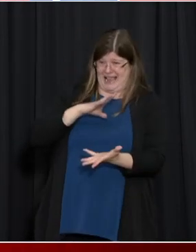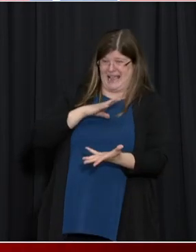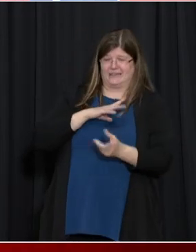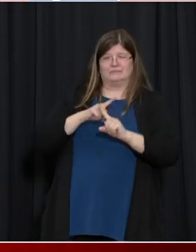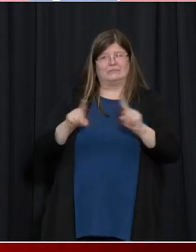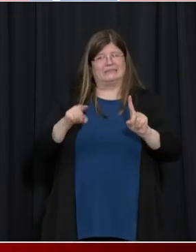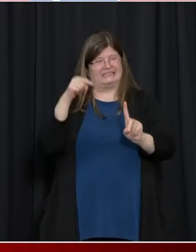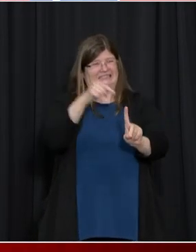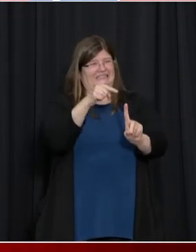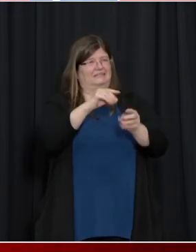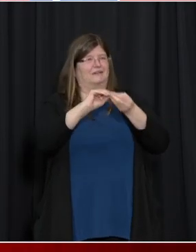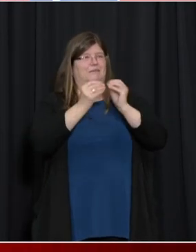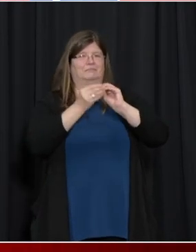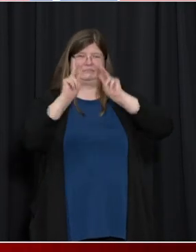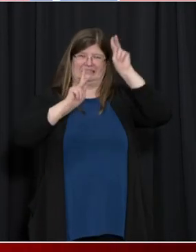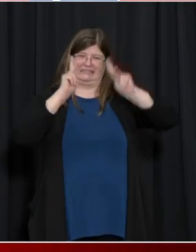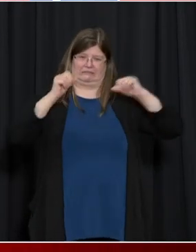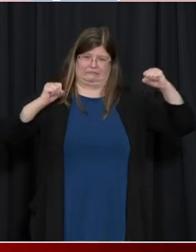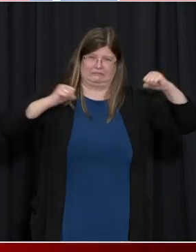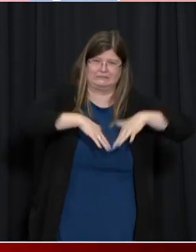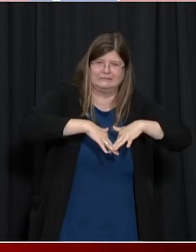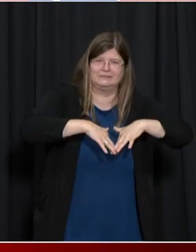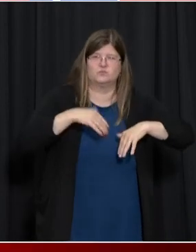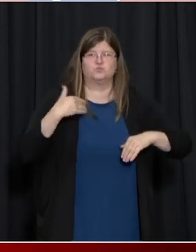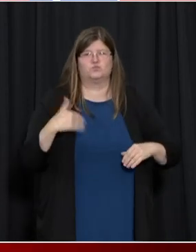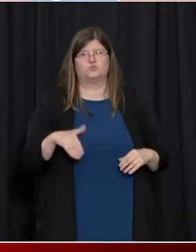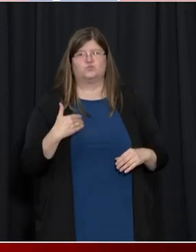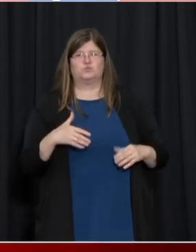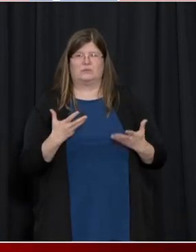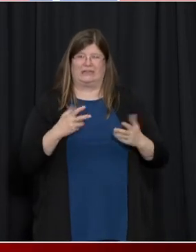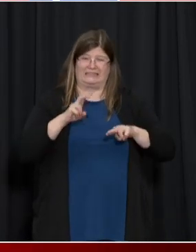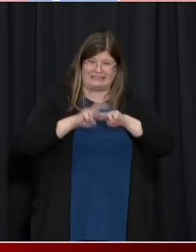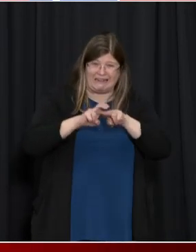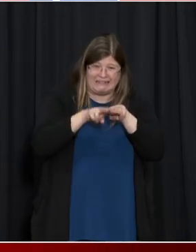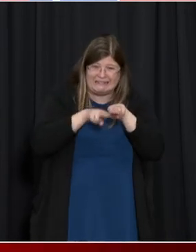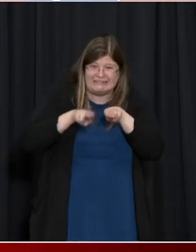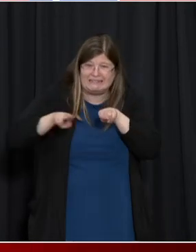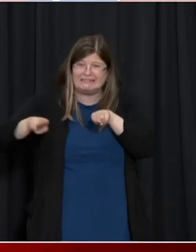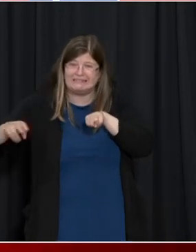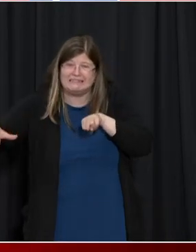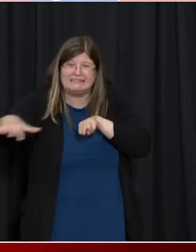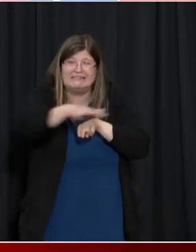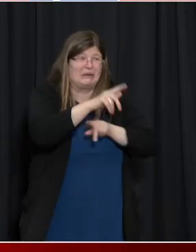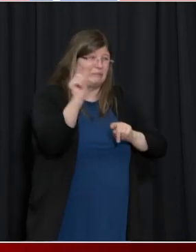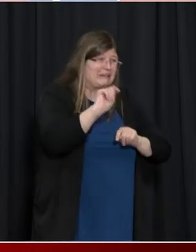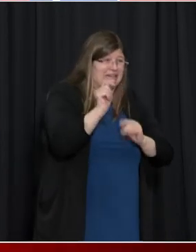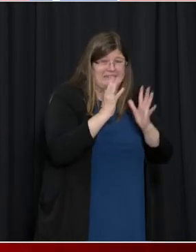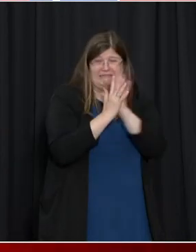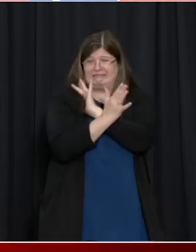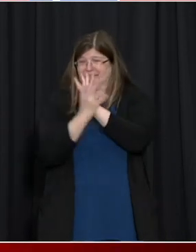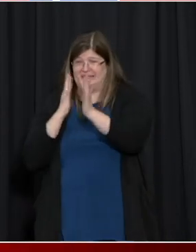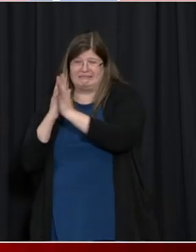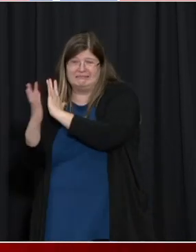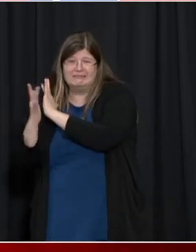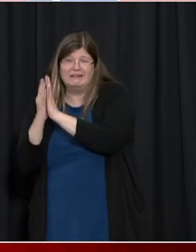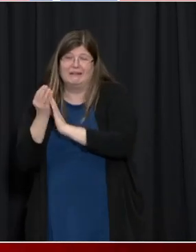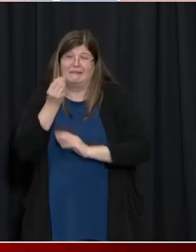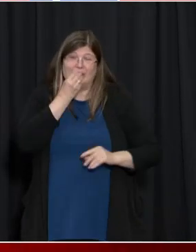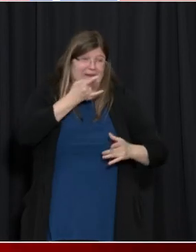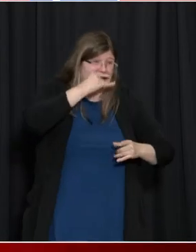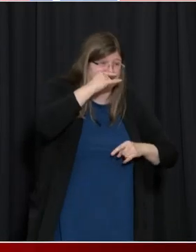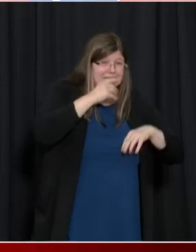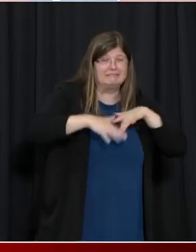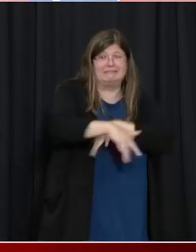the sitting around on benches, the use of the pool houses, the kids who, are going to